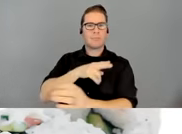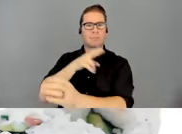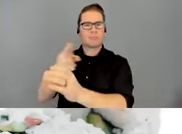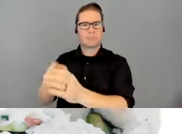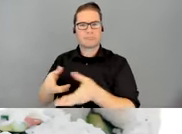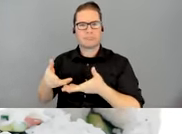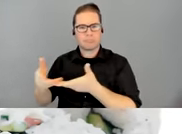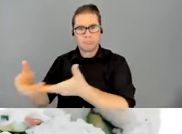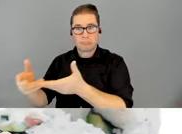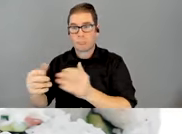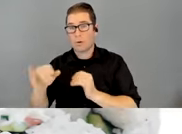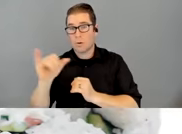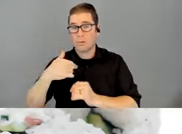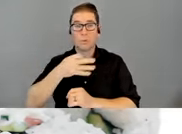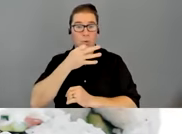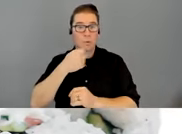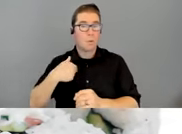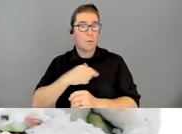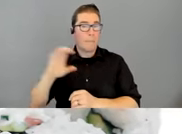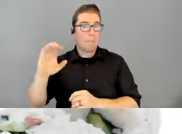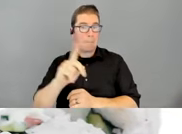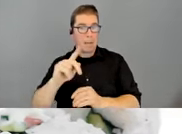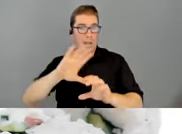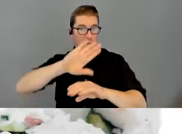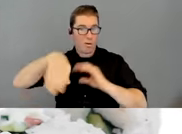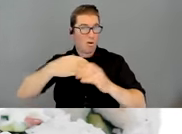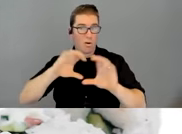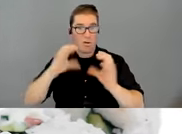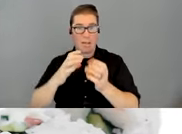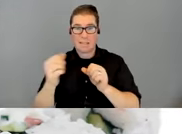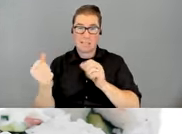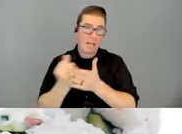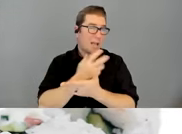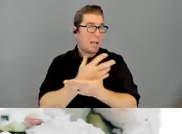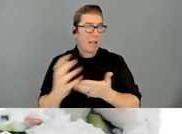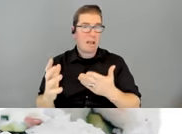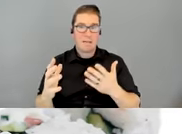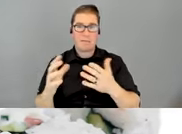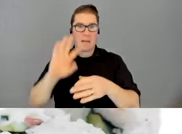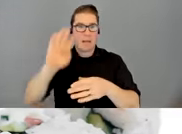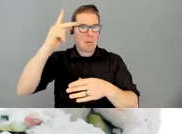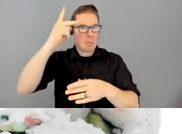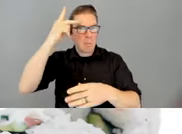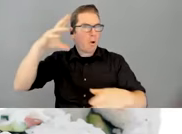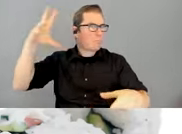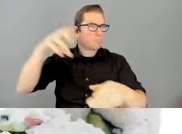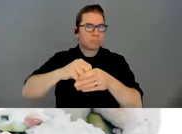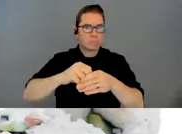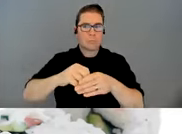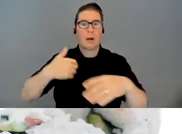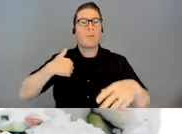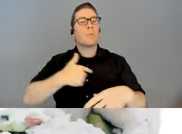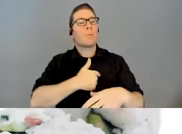coming back to class, is, you know, everything's highly political and we are the ones responsible for our boundaries.